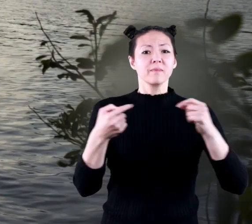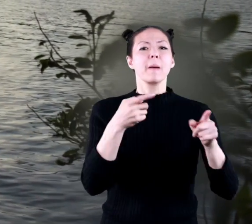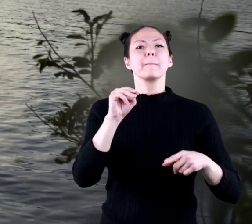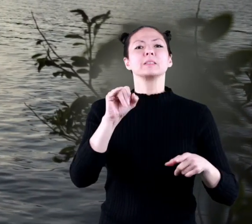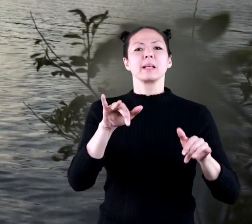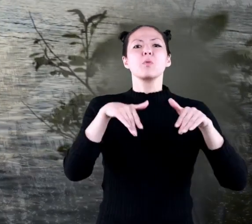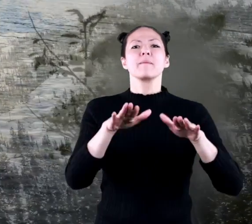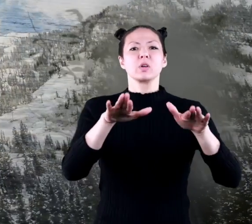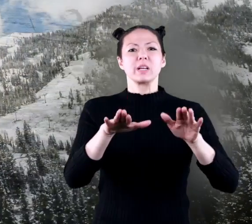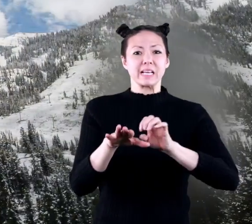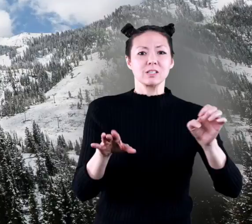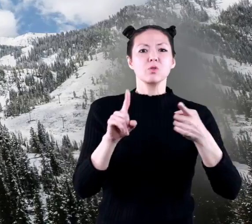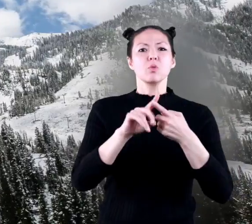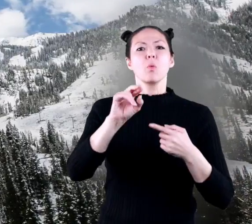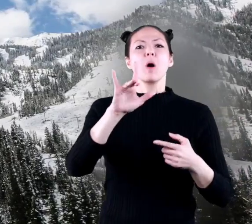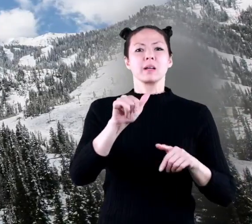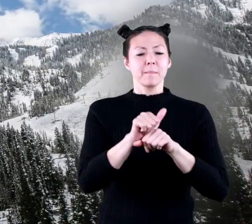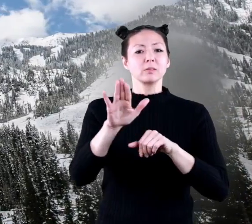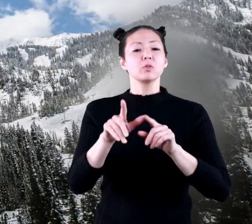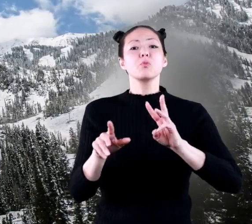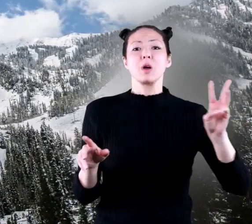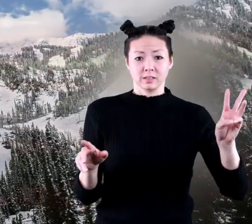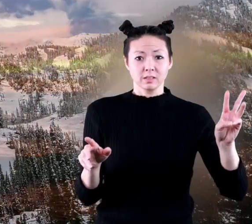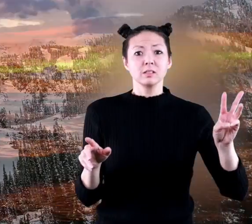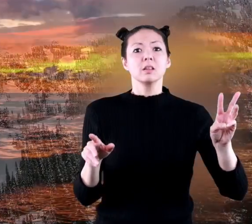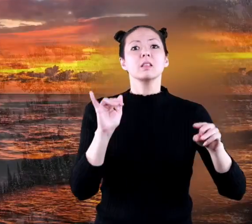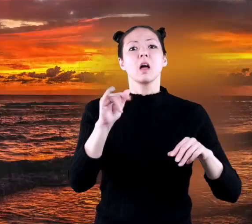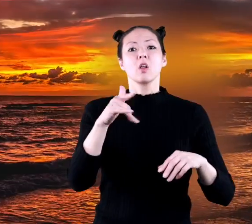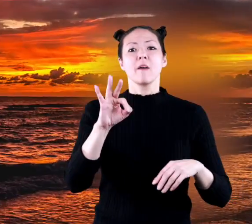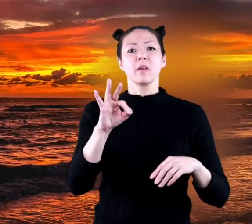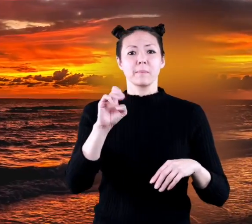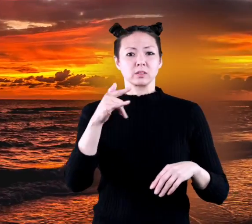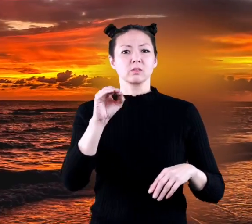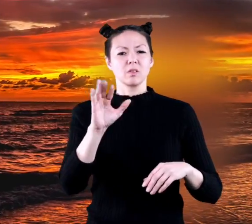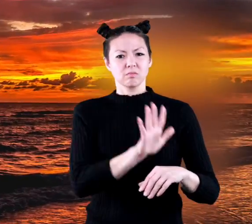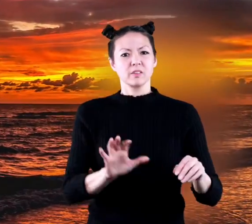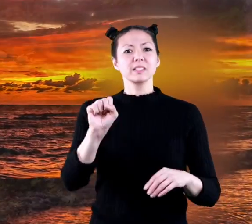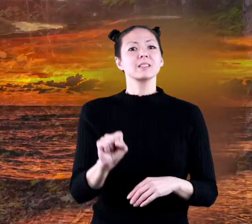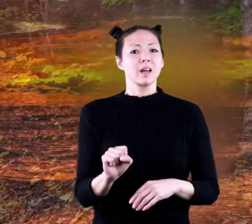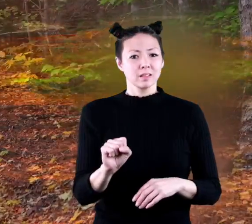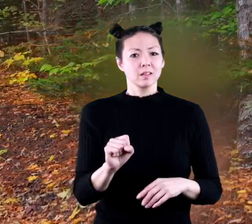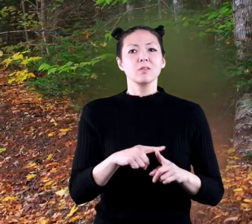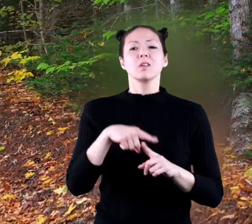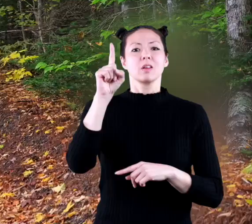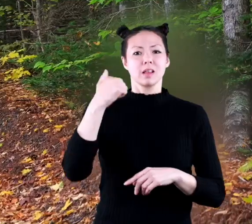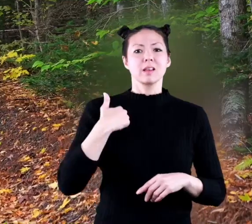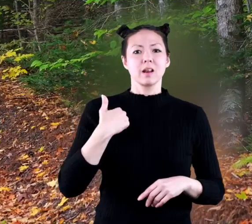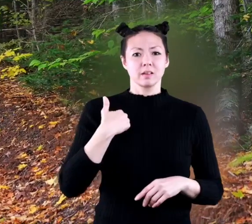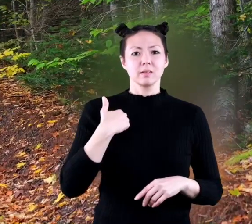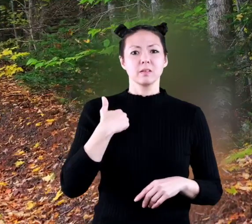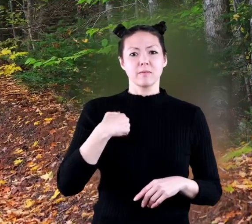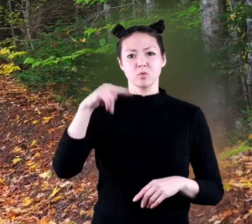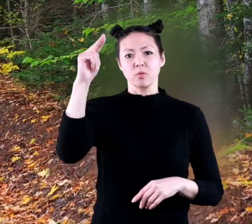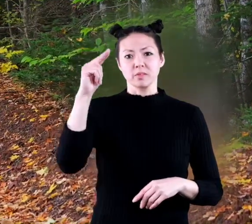Mississippi River in the east to the Rocky Mountains in the west, and from the Gulf of Mexico in the south to the Canadian border to the